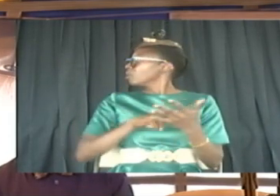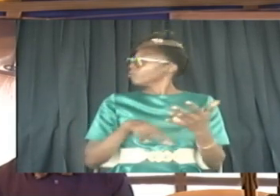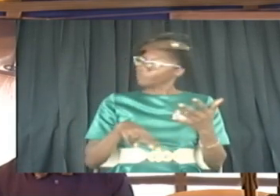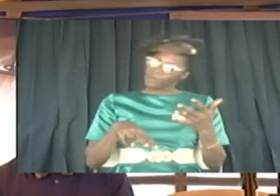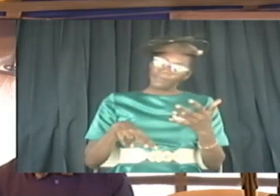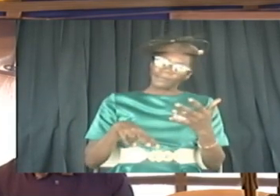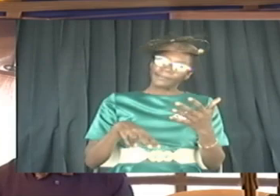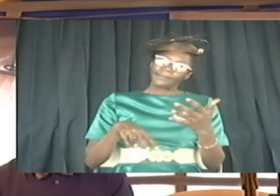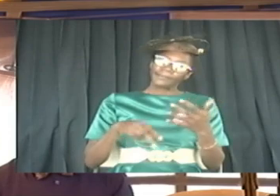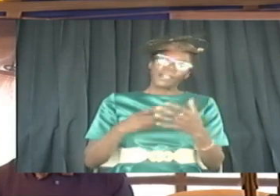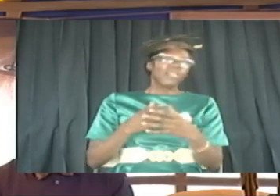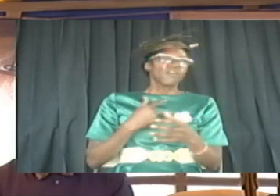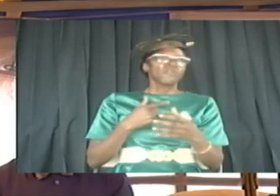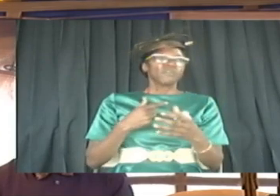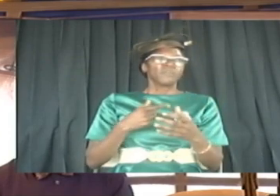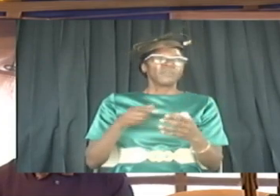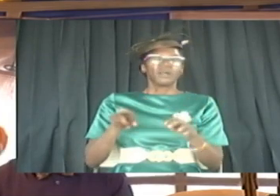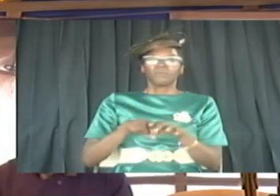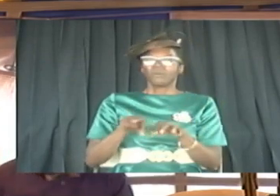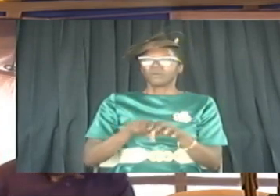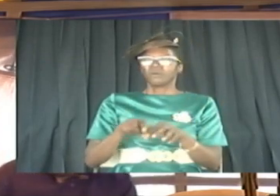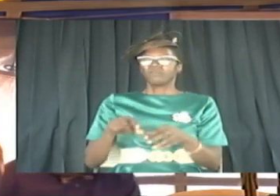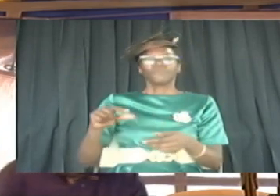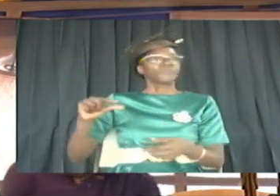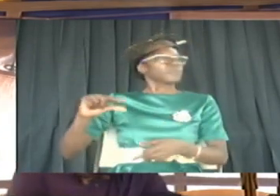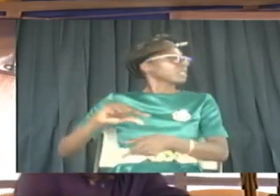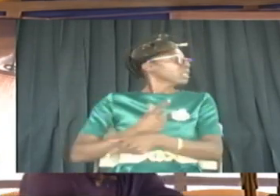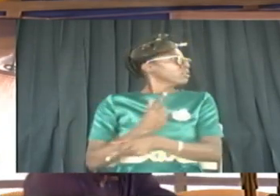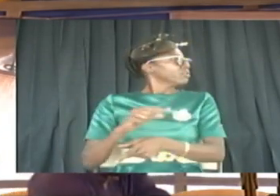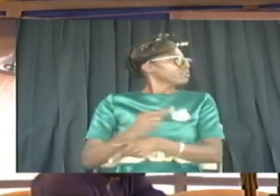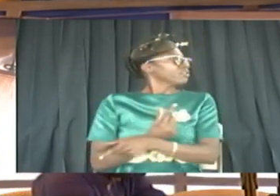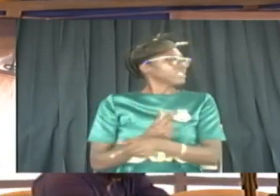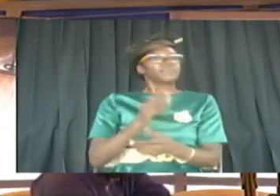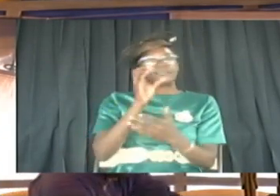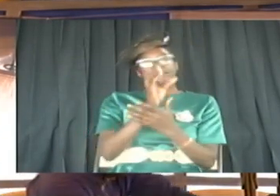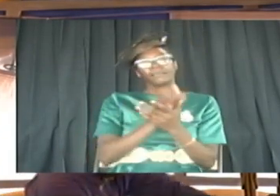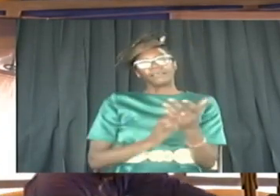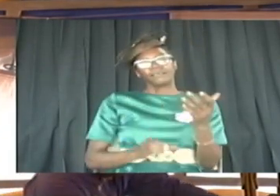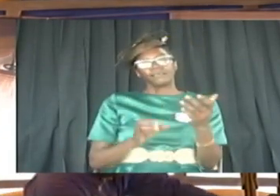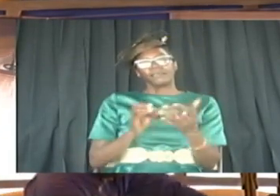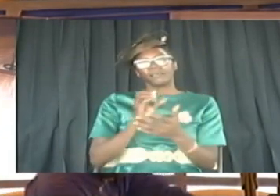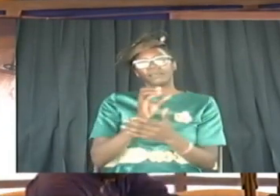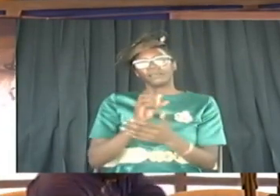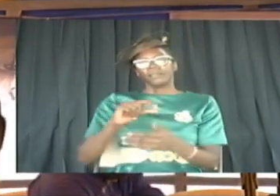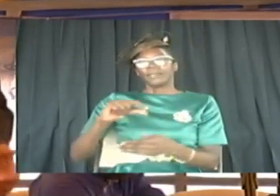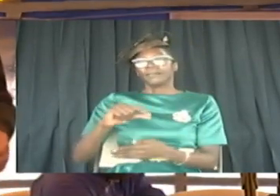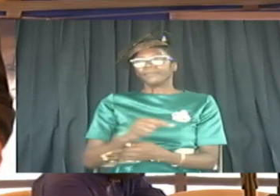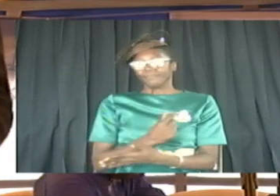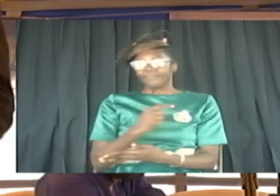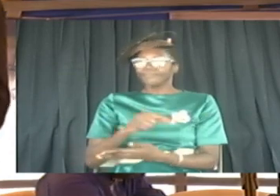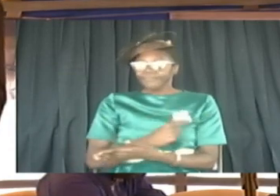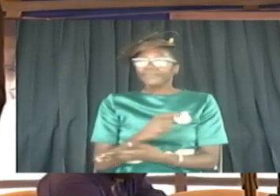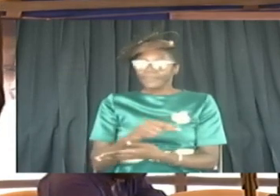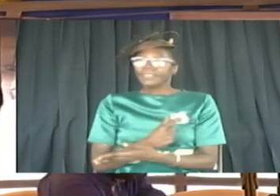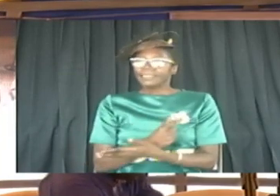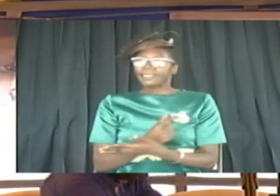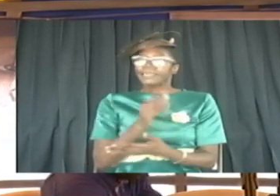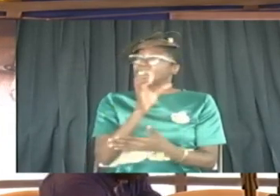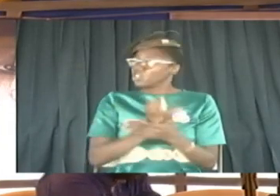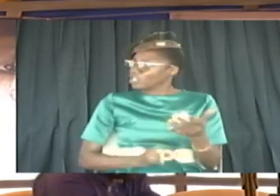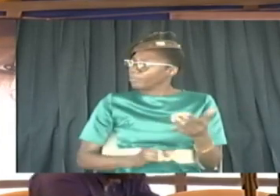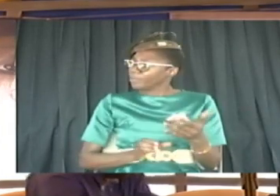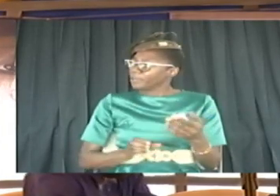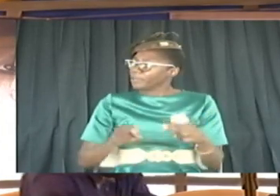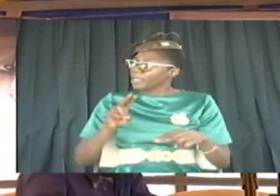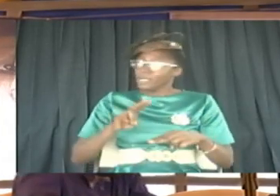amen, from the book of Genesis. Genesis chapter number 48. And